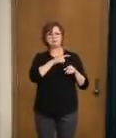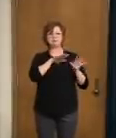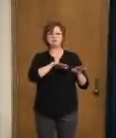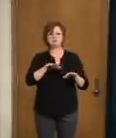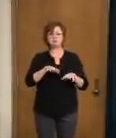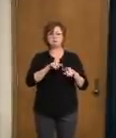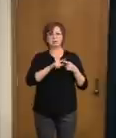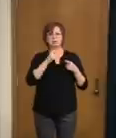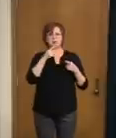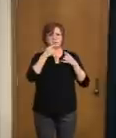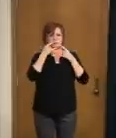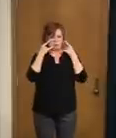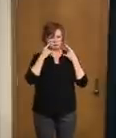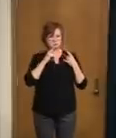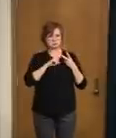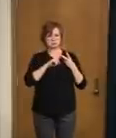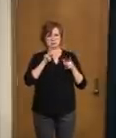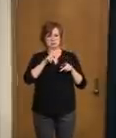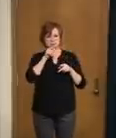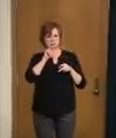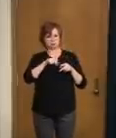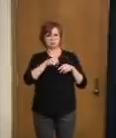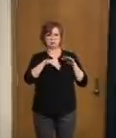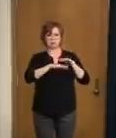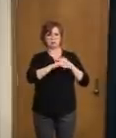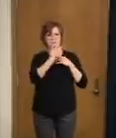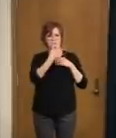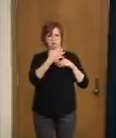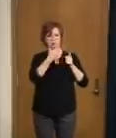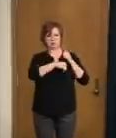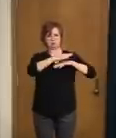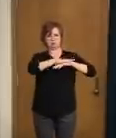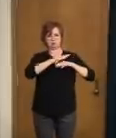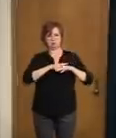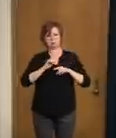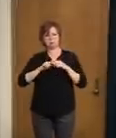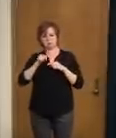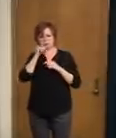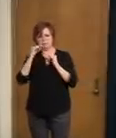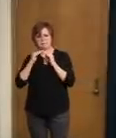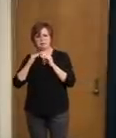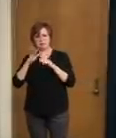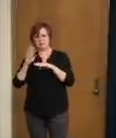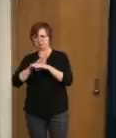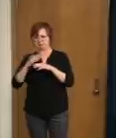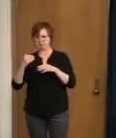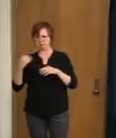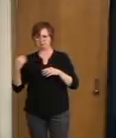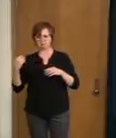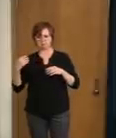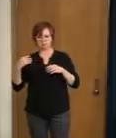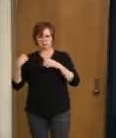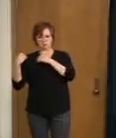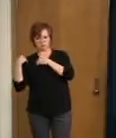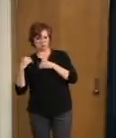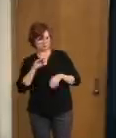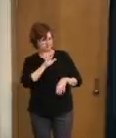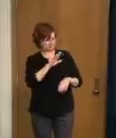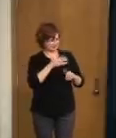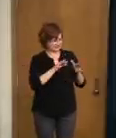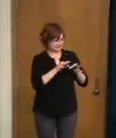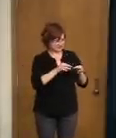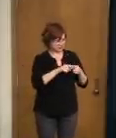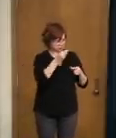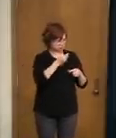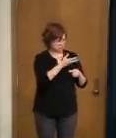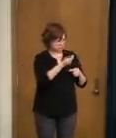compliance with 4 people at a table. It's not fair for business owners to always have to say to patrons, what the guidelines are and how to